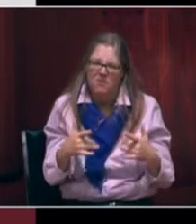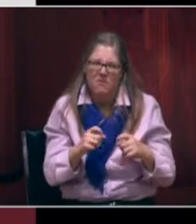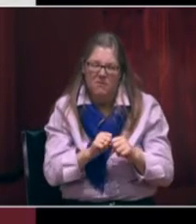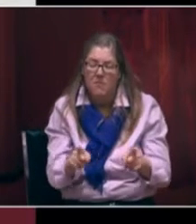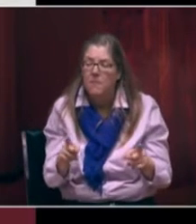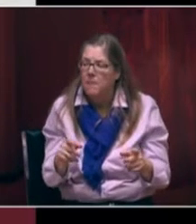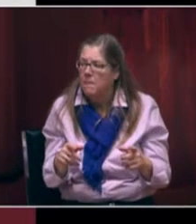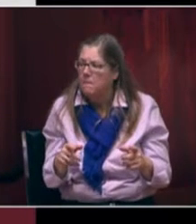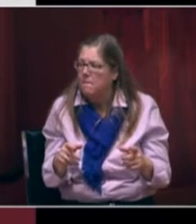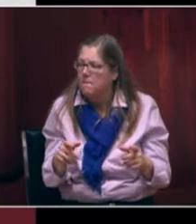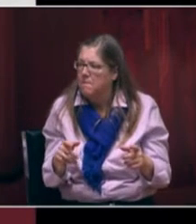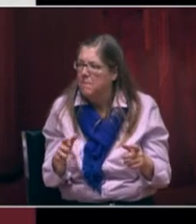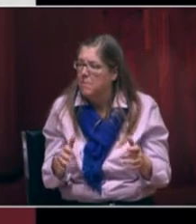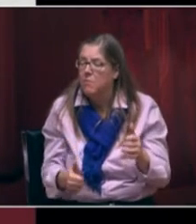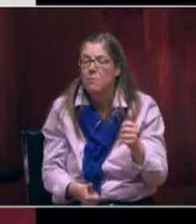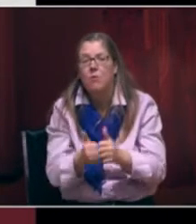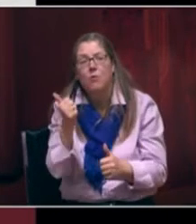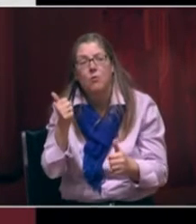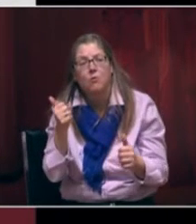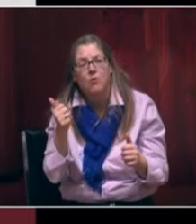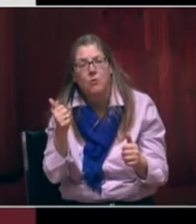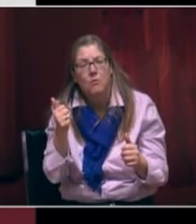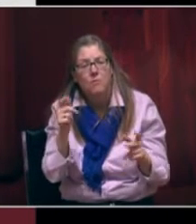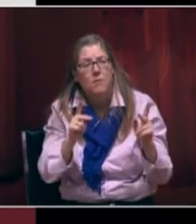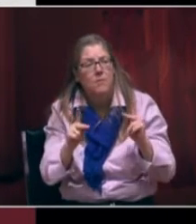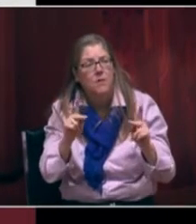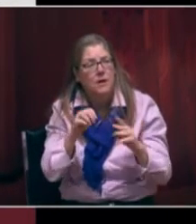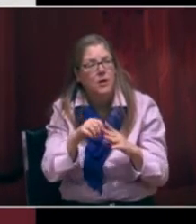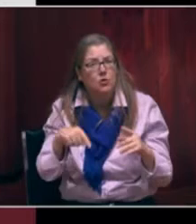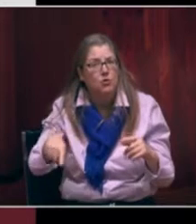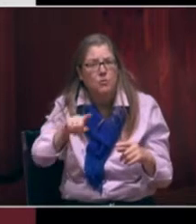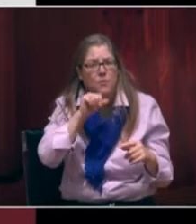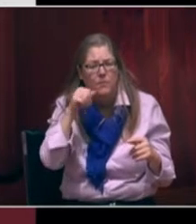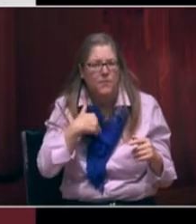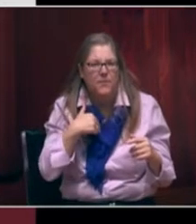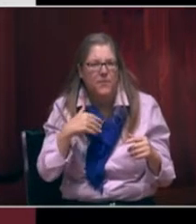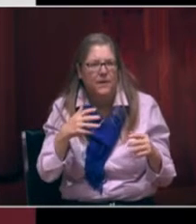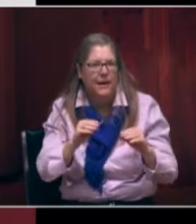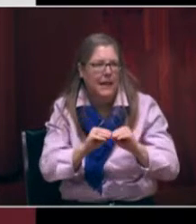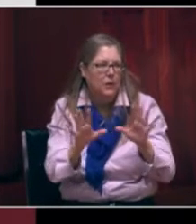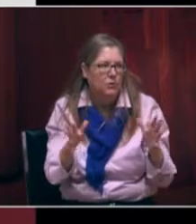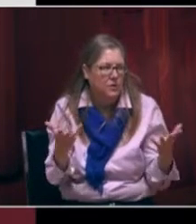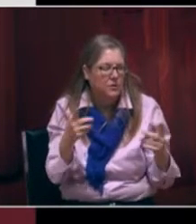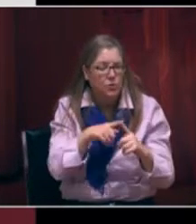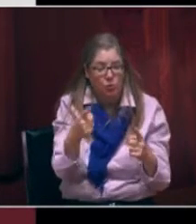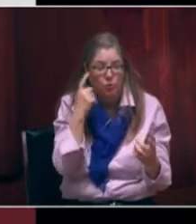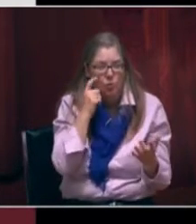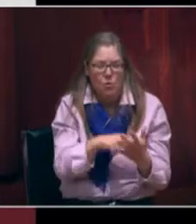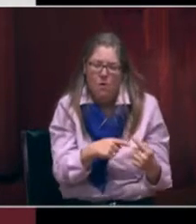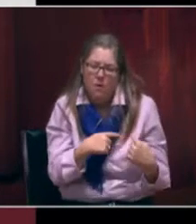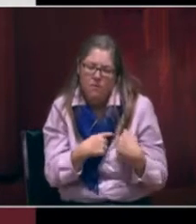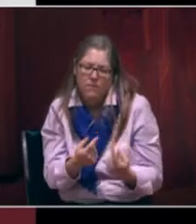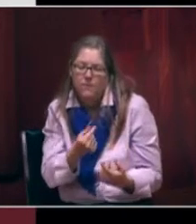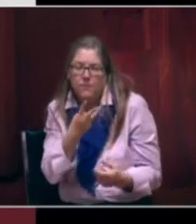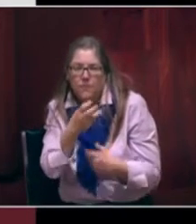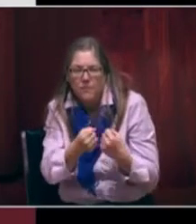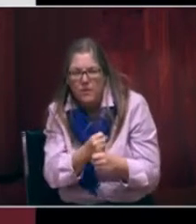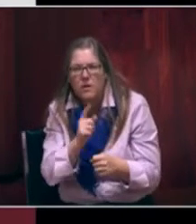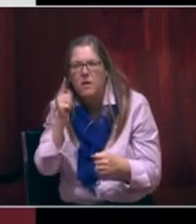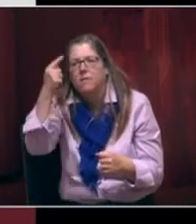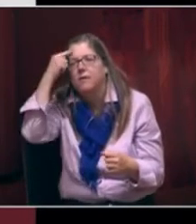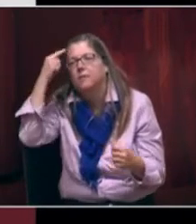I'm not sure if folks have, apologize for that, an active security clearance, but you'll know that over the past couple of years, the government, of course, has been hit